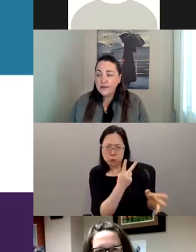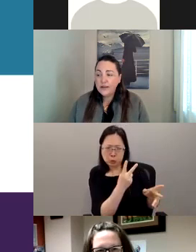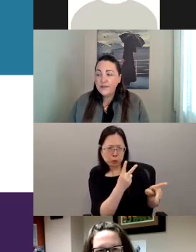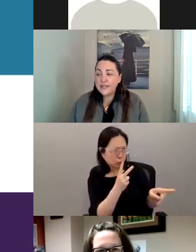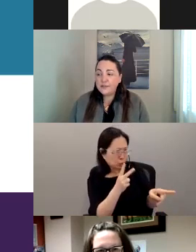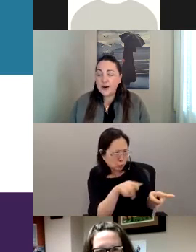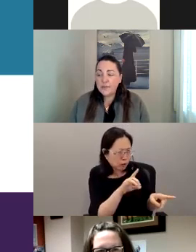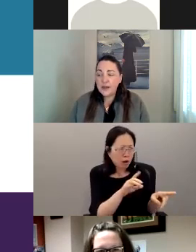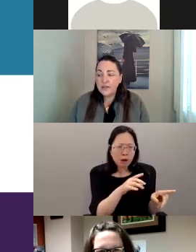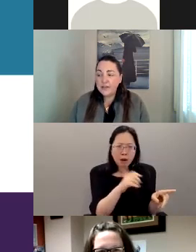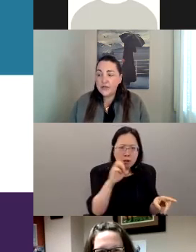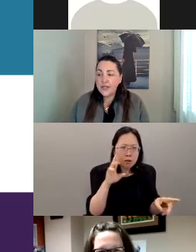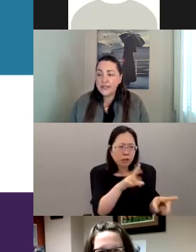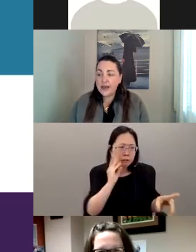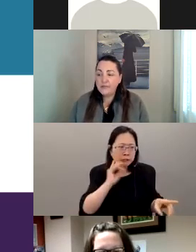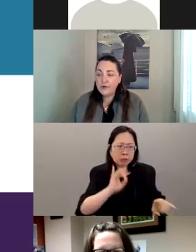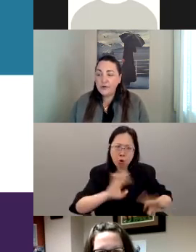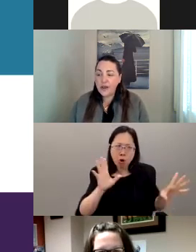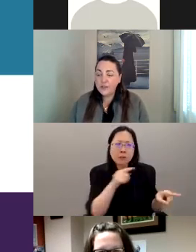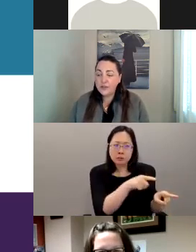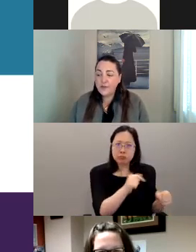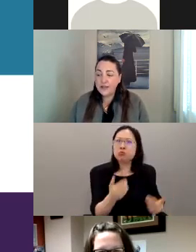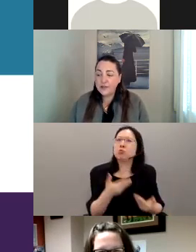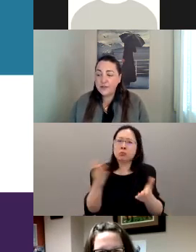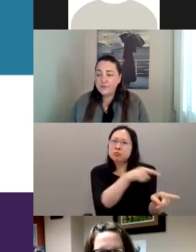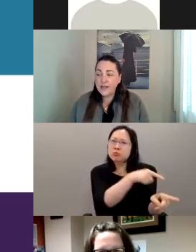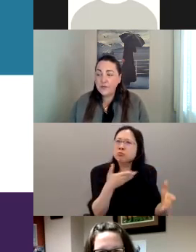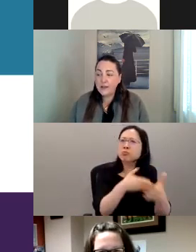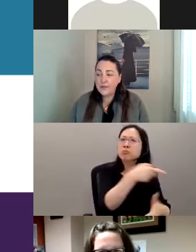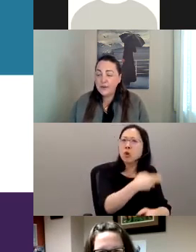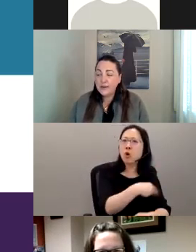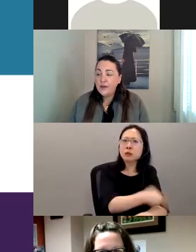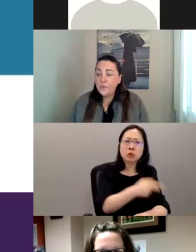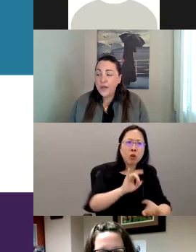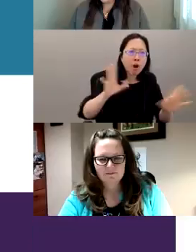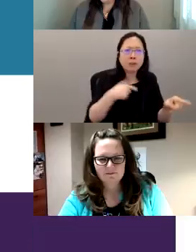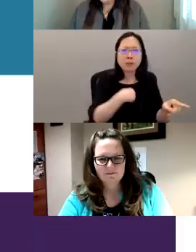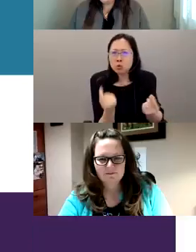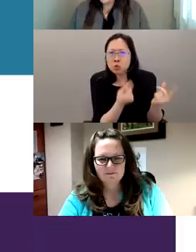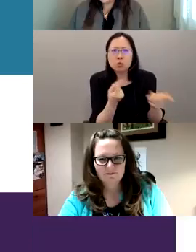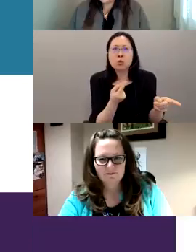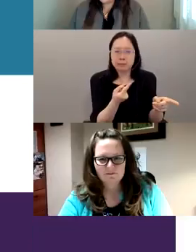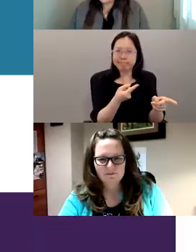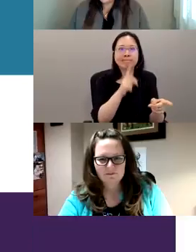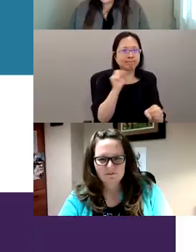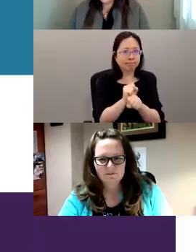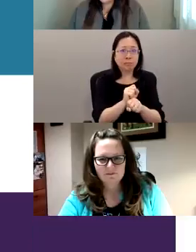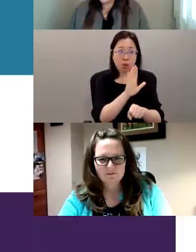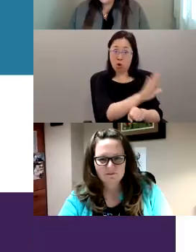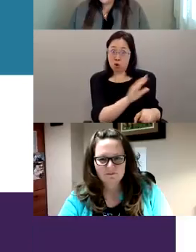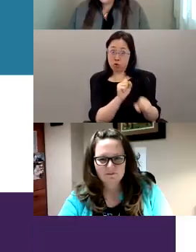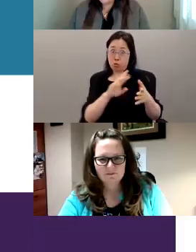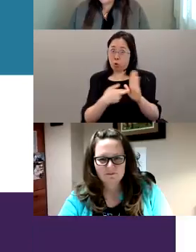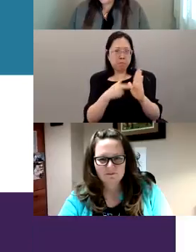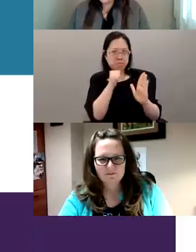hospital. This is far beyond the duties of program supervisor to follow up with, but she's done